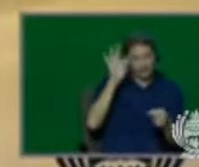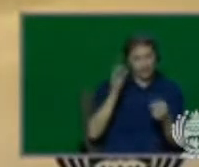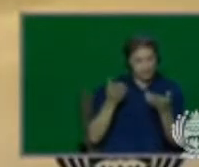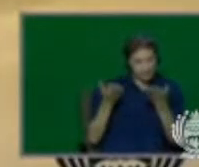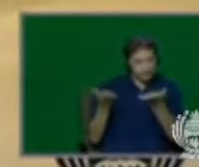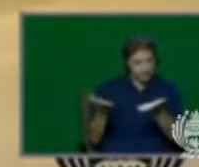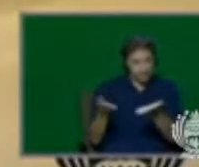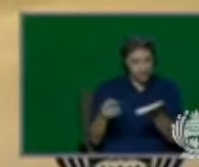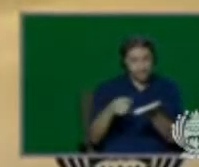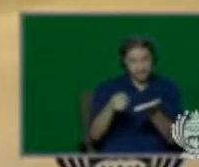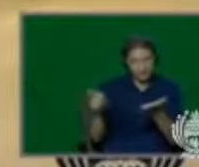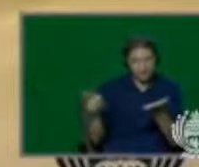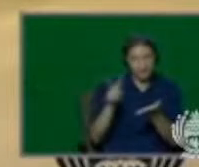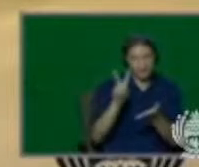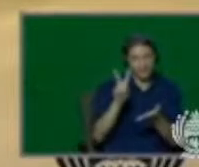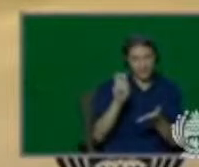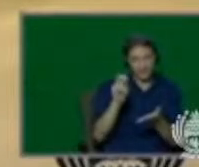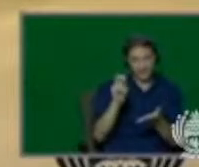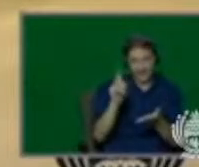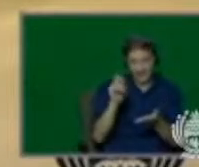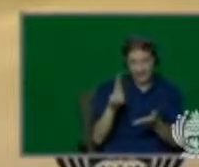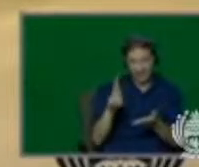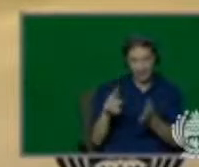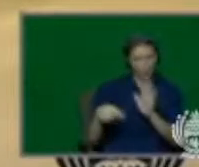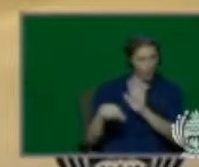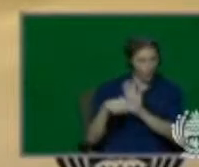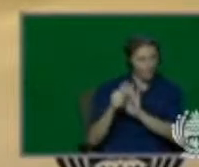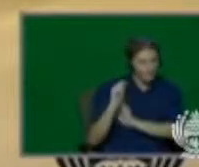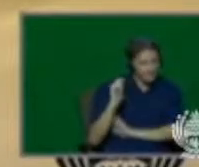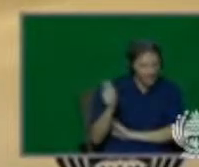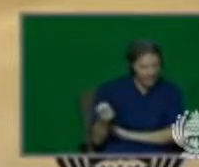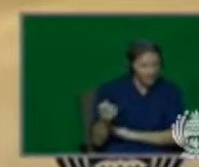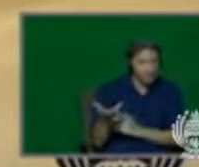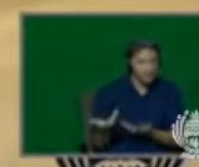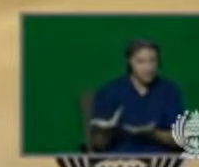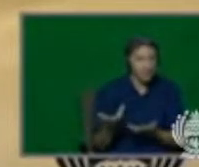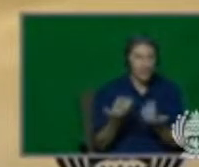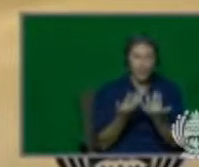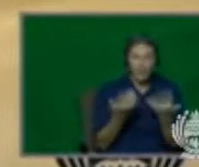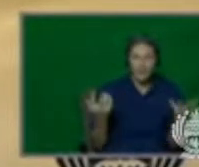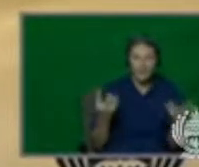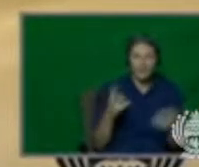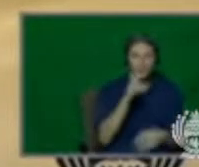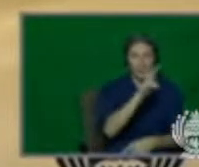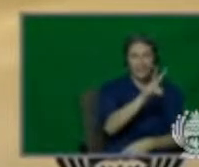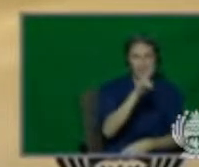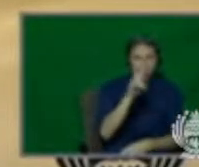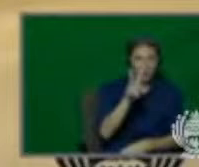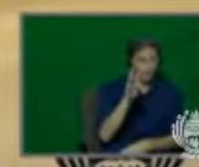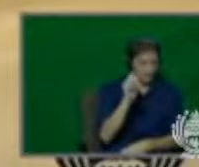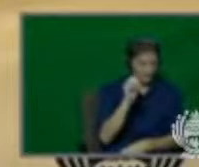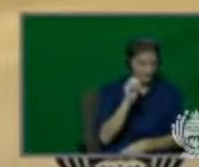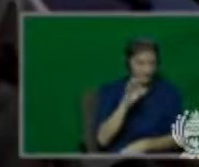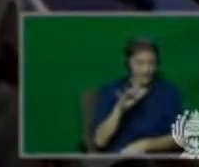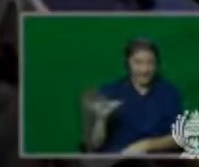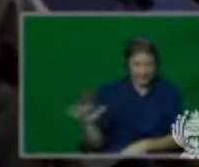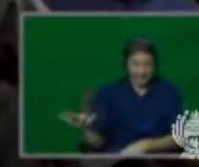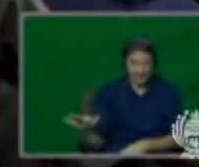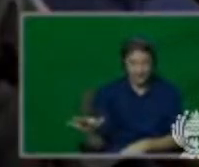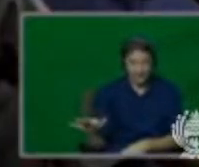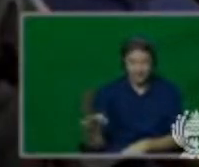provided, also ballooned to 22 million. Let me just dramatize this thing. How it works